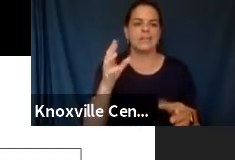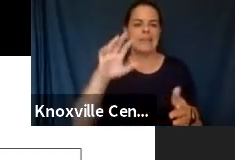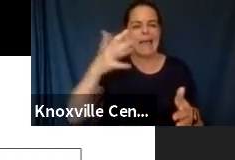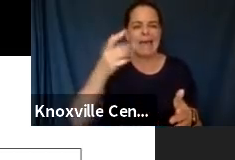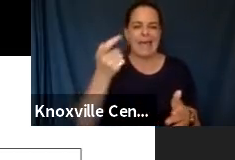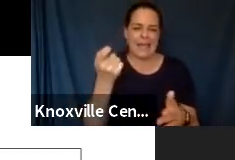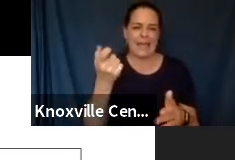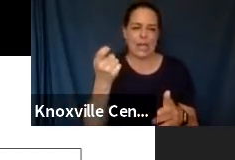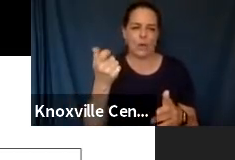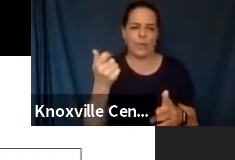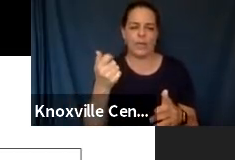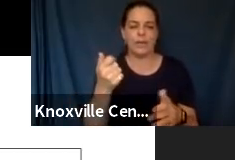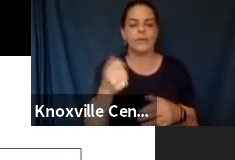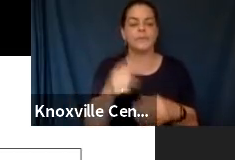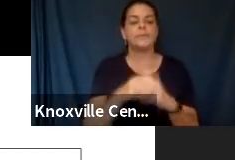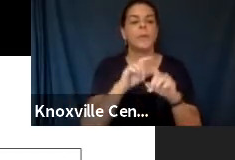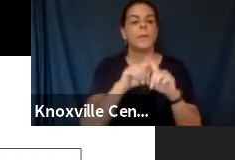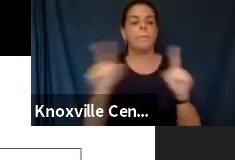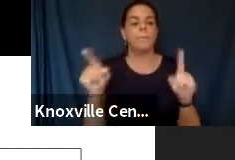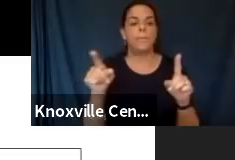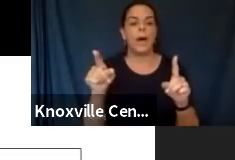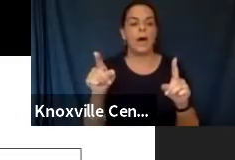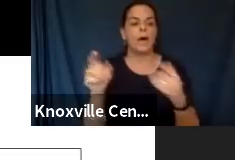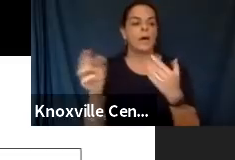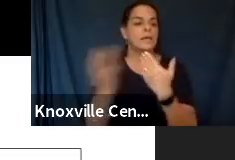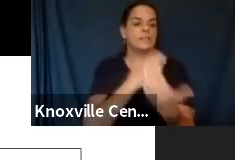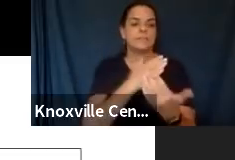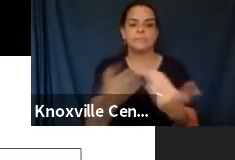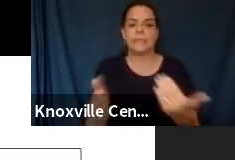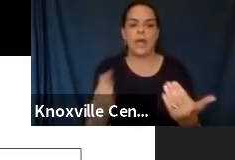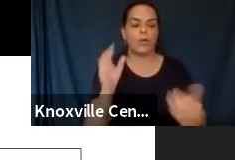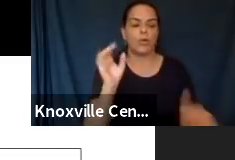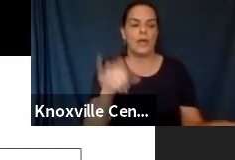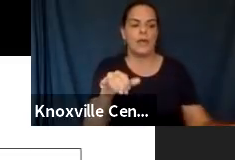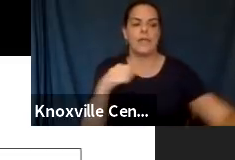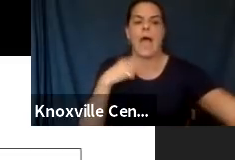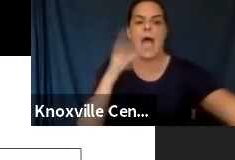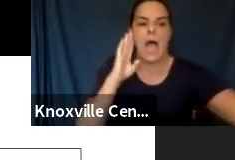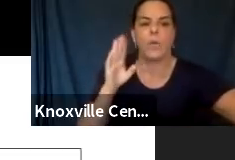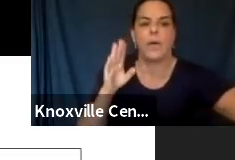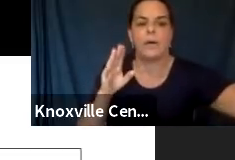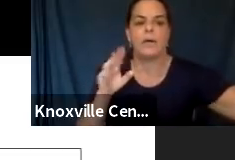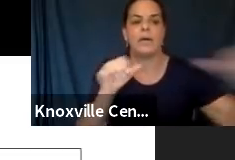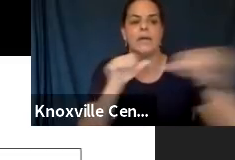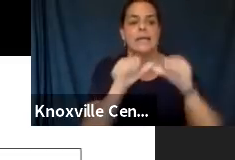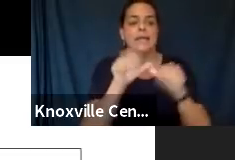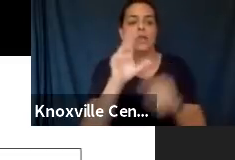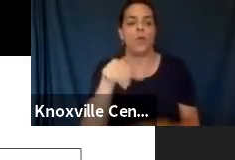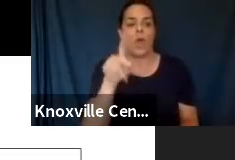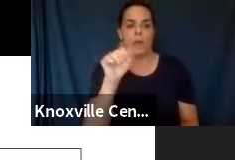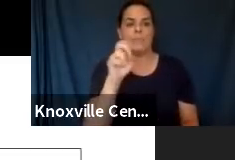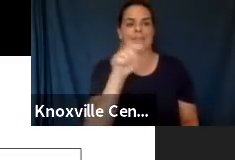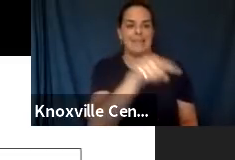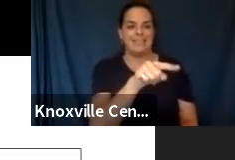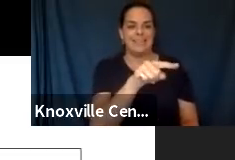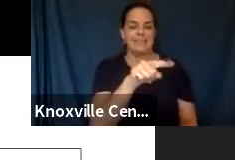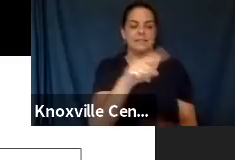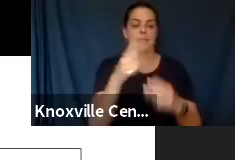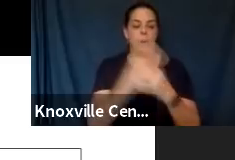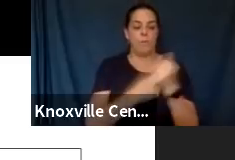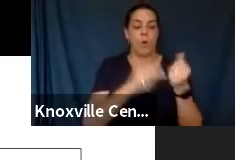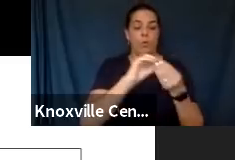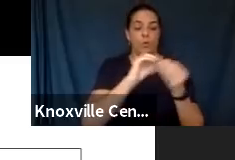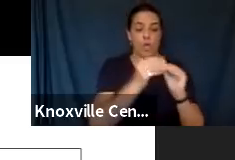extent. But regardless, I'll keep updating you about this, both about the